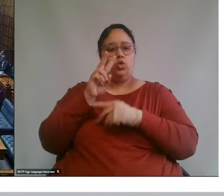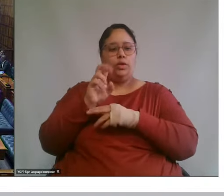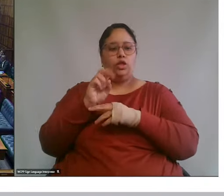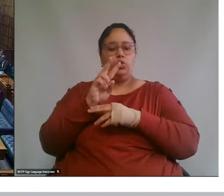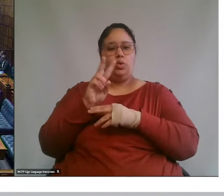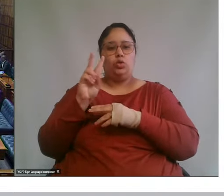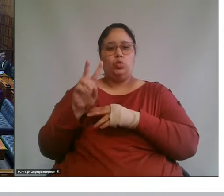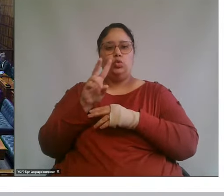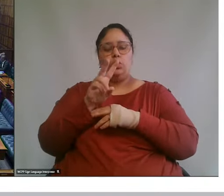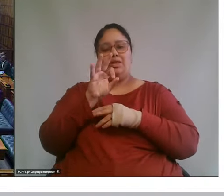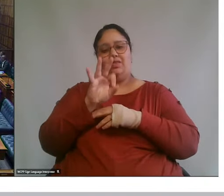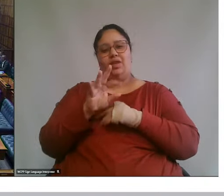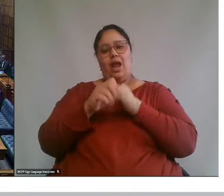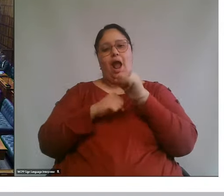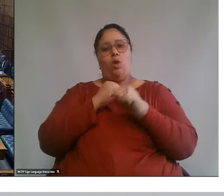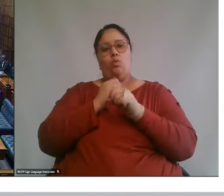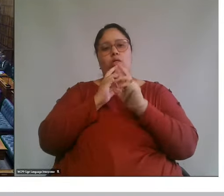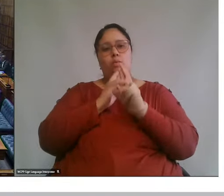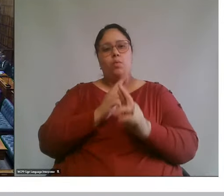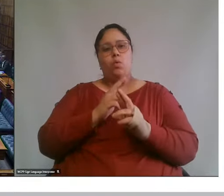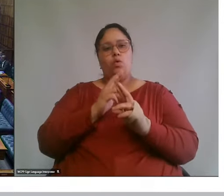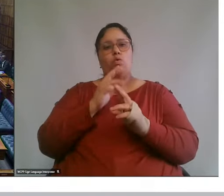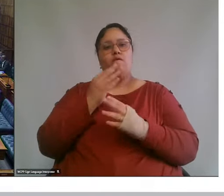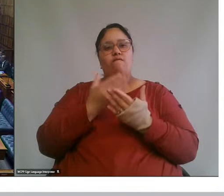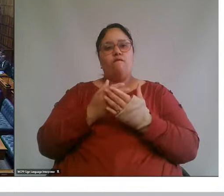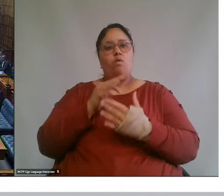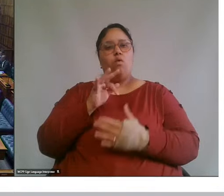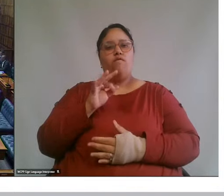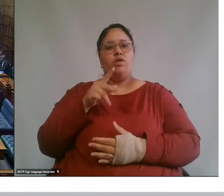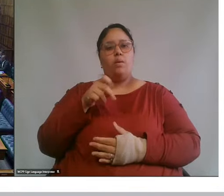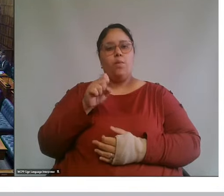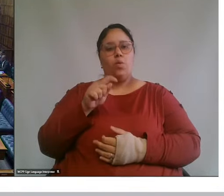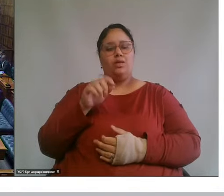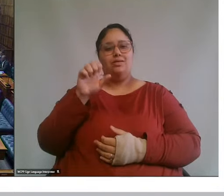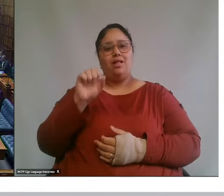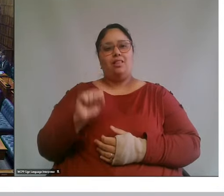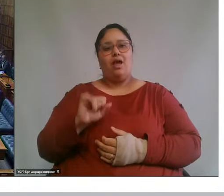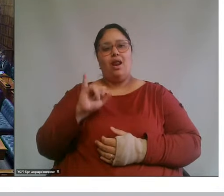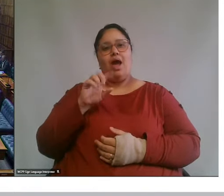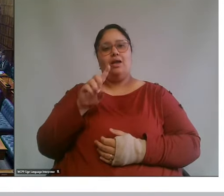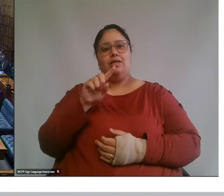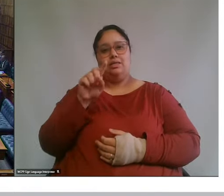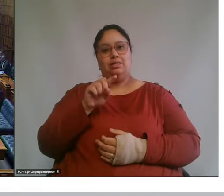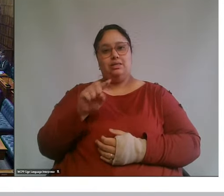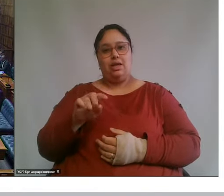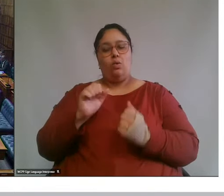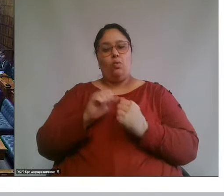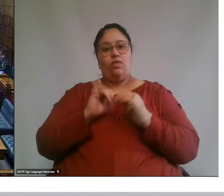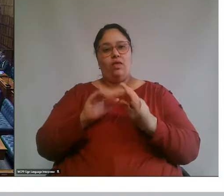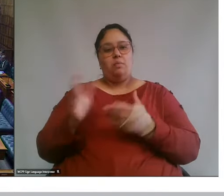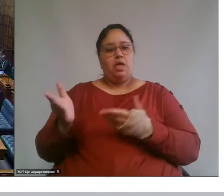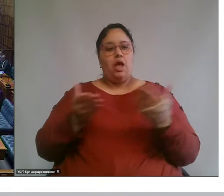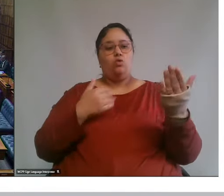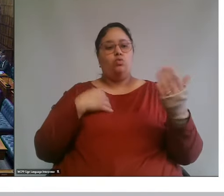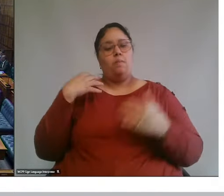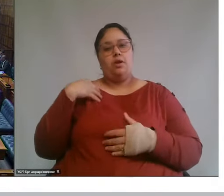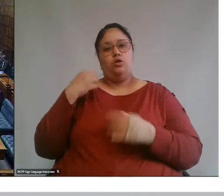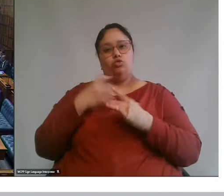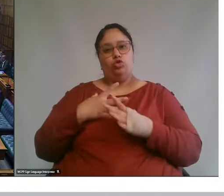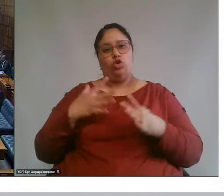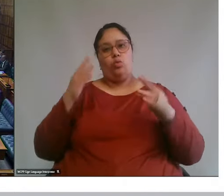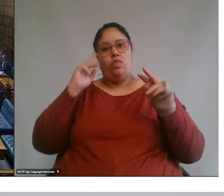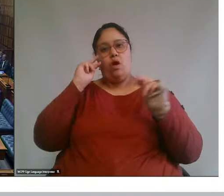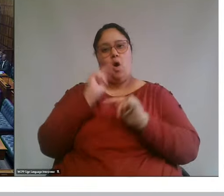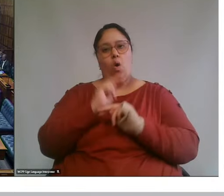23 annual report for free Port Sana ID Z with that um I'll hand to the minister to start with an